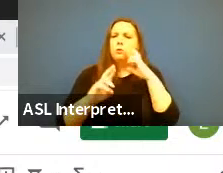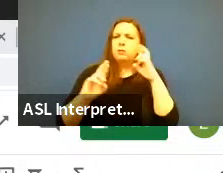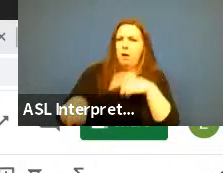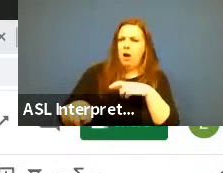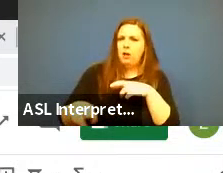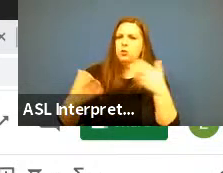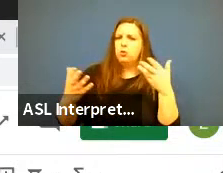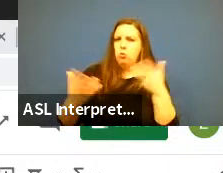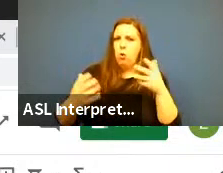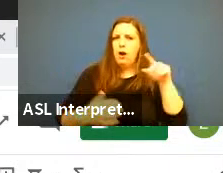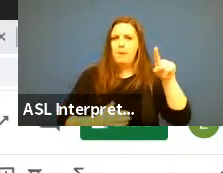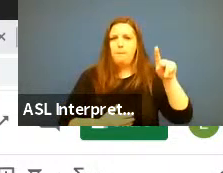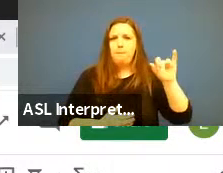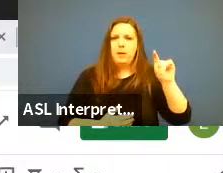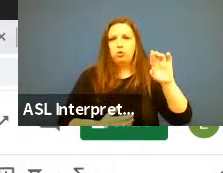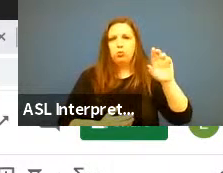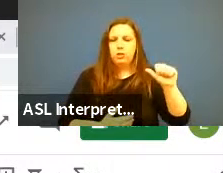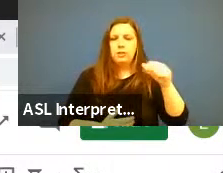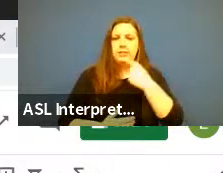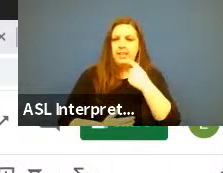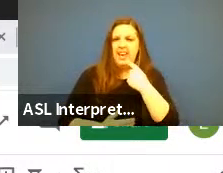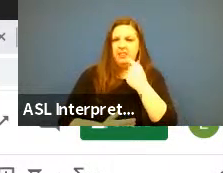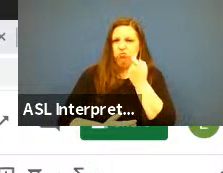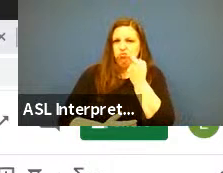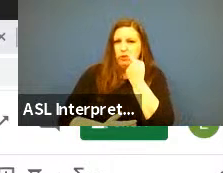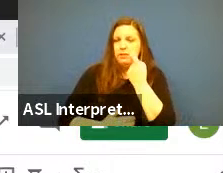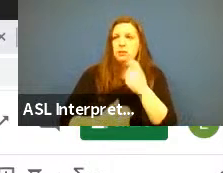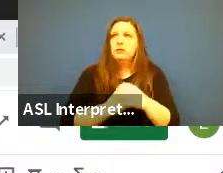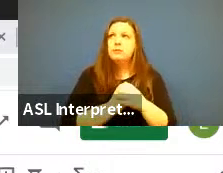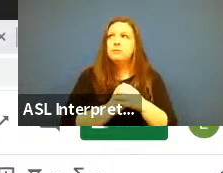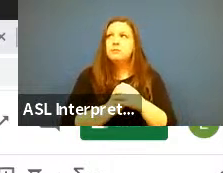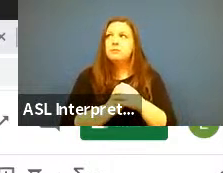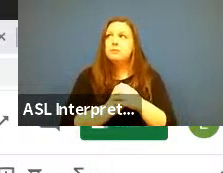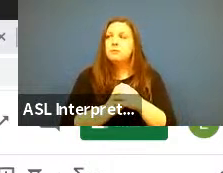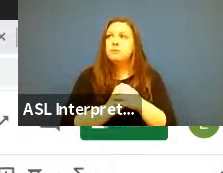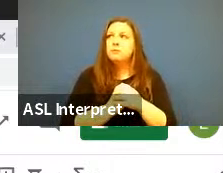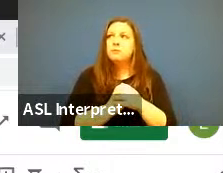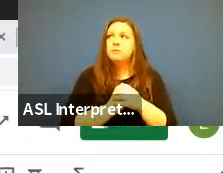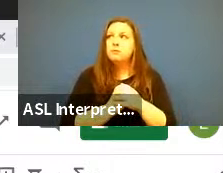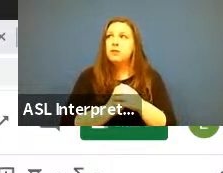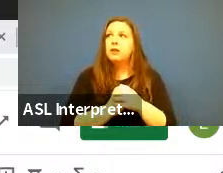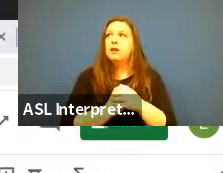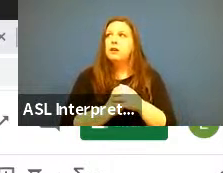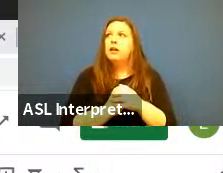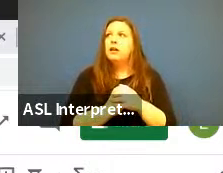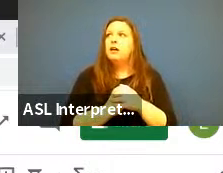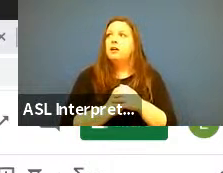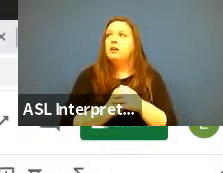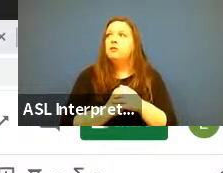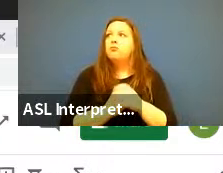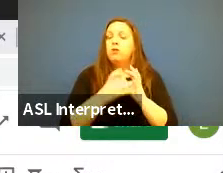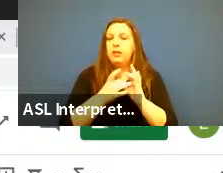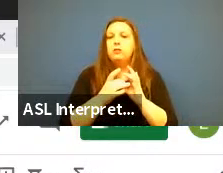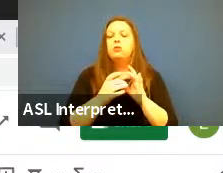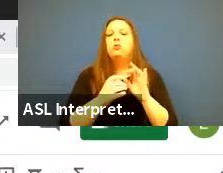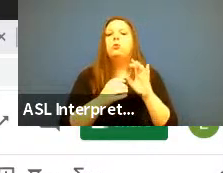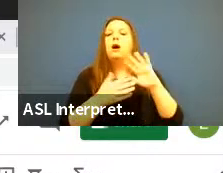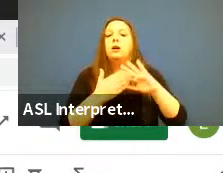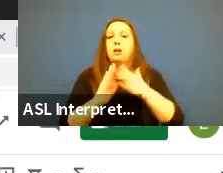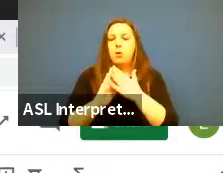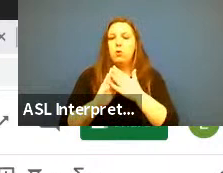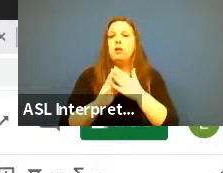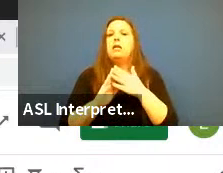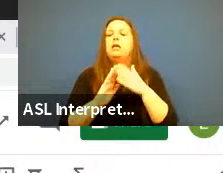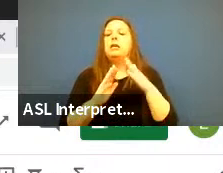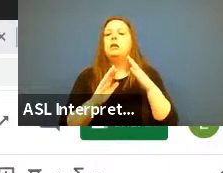Patricia said a few minutes ago in terms of a community relations committee.